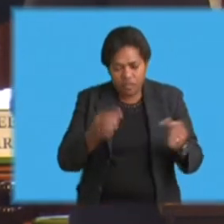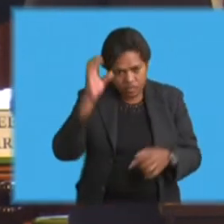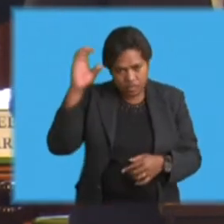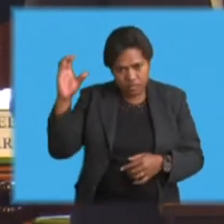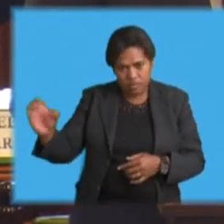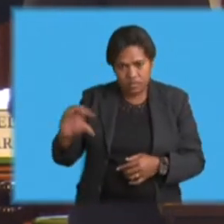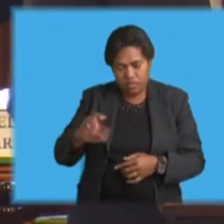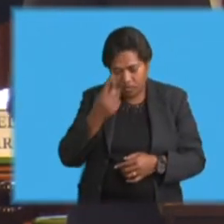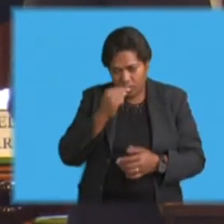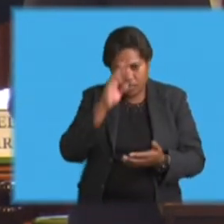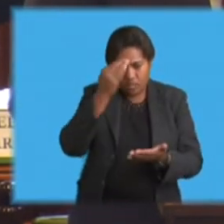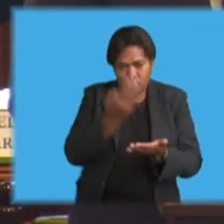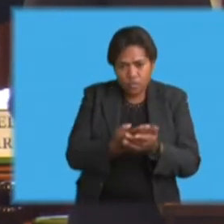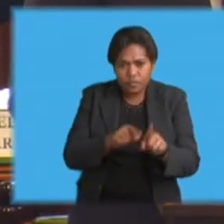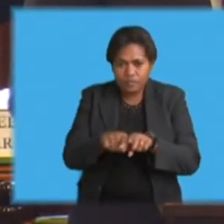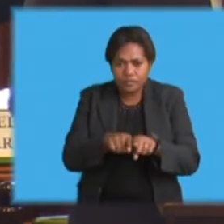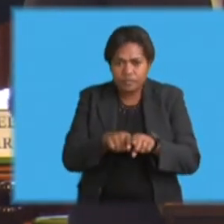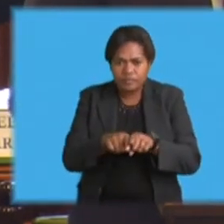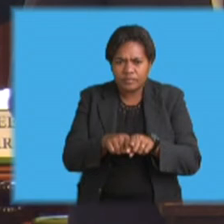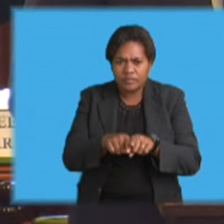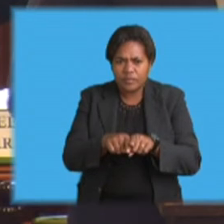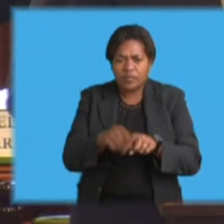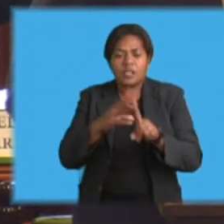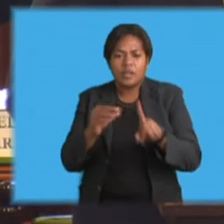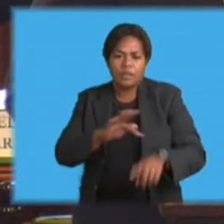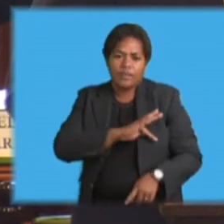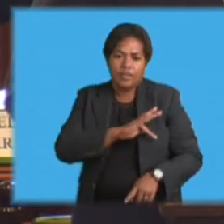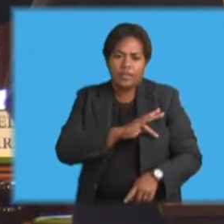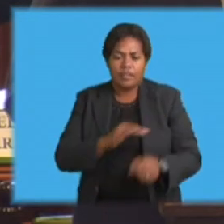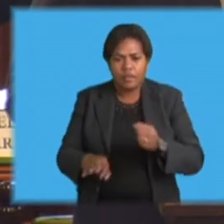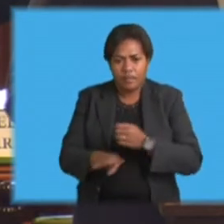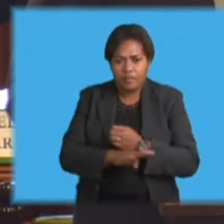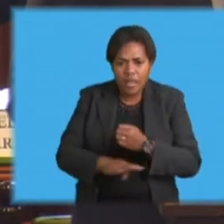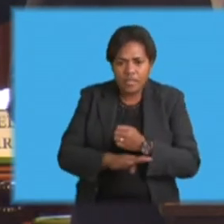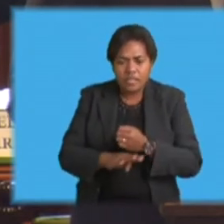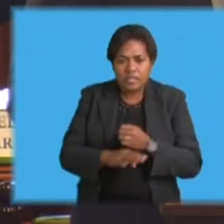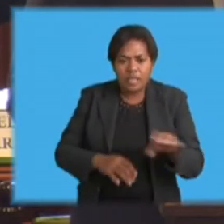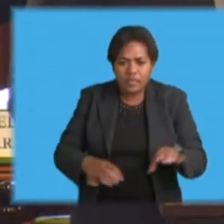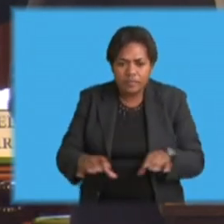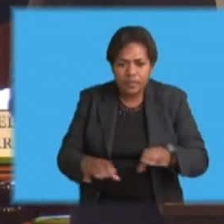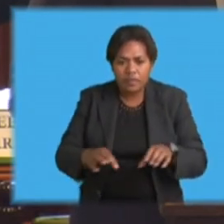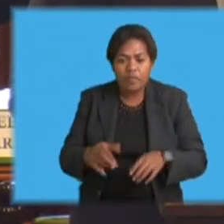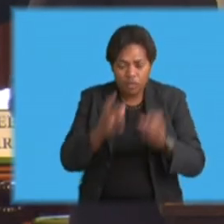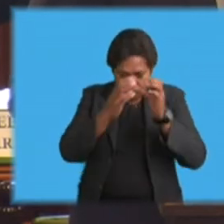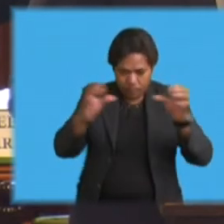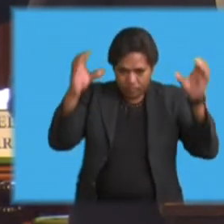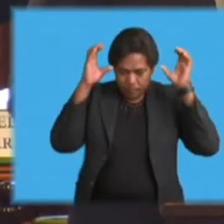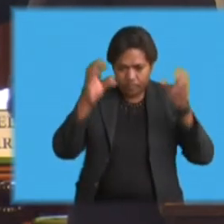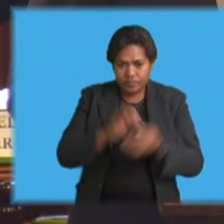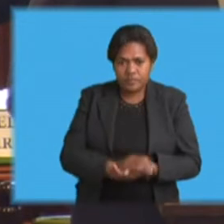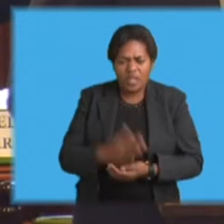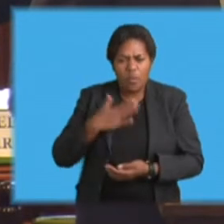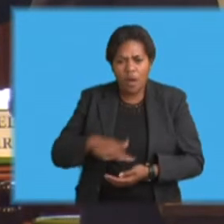and assisting with community projects including faith-based activities. Reports received from Tuvalu, Madam Speaker, show that previously